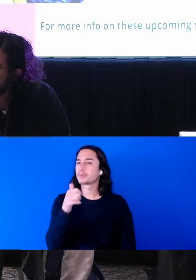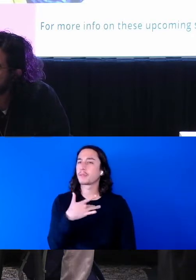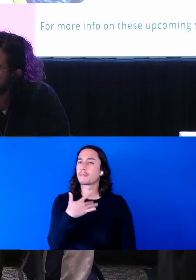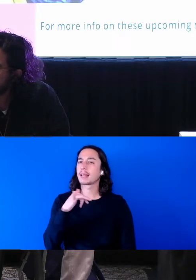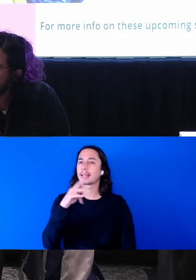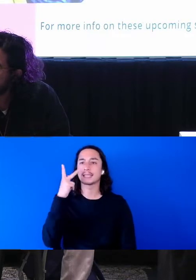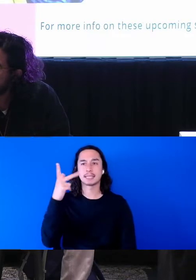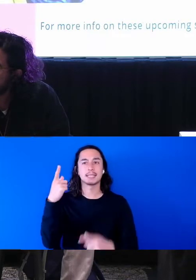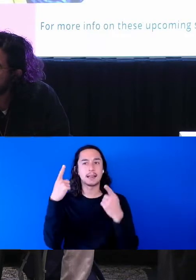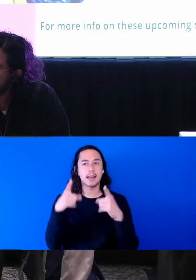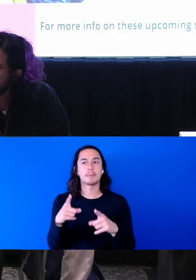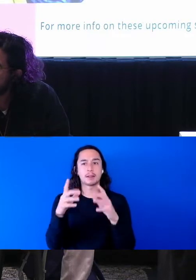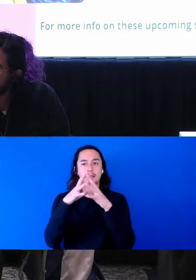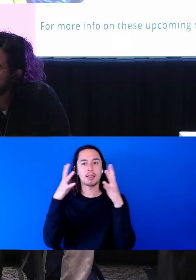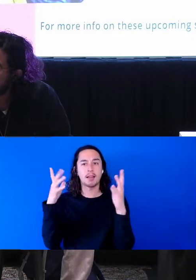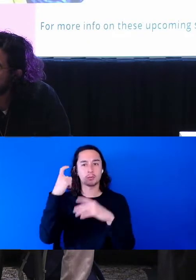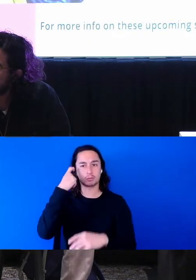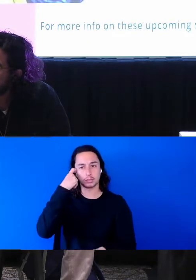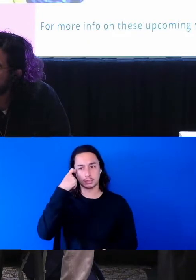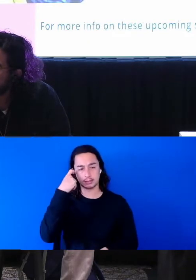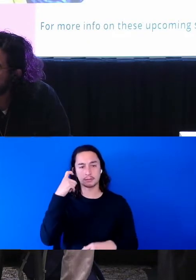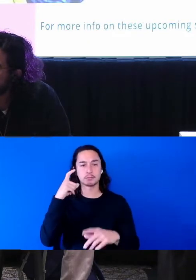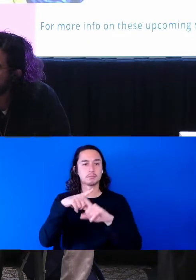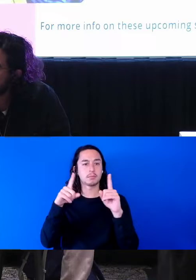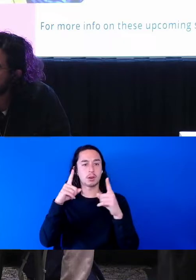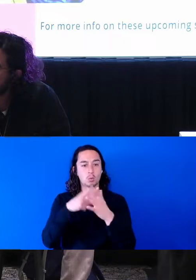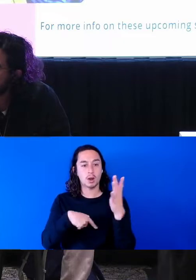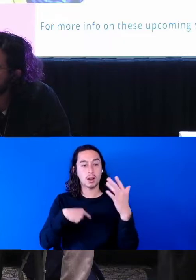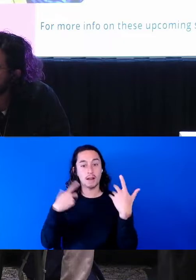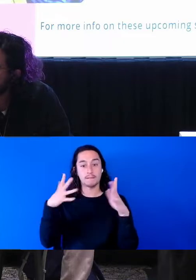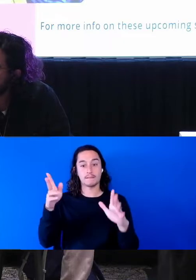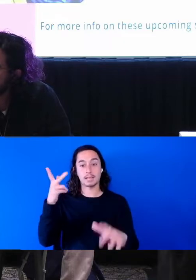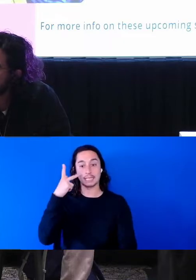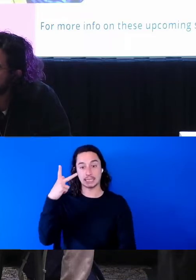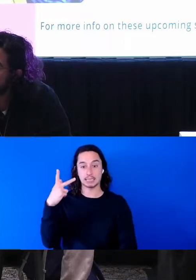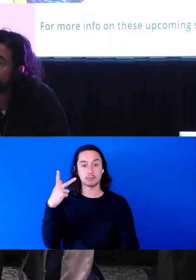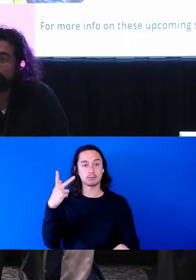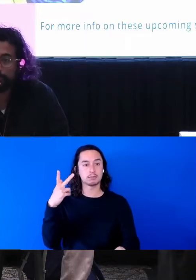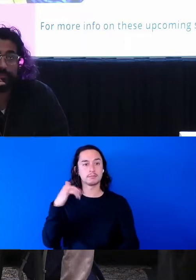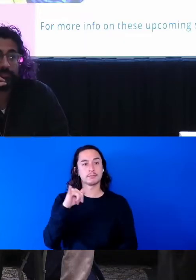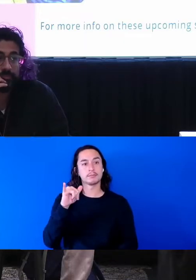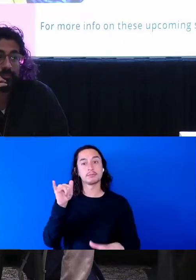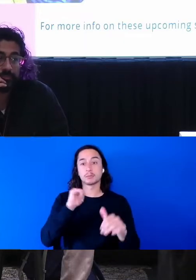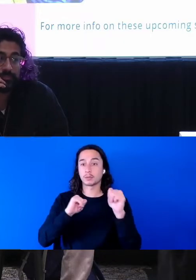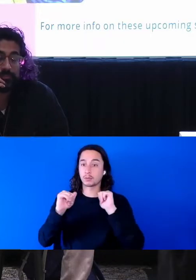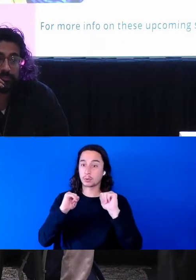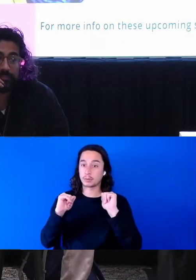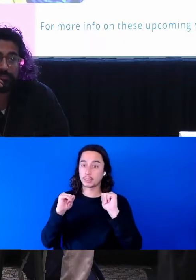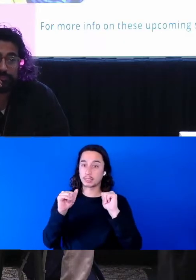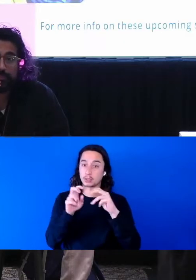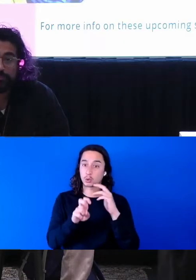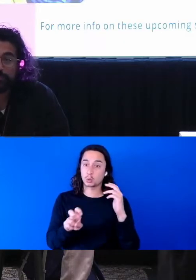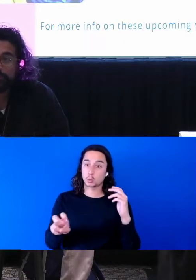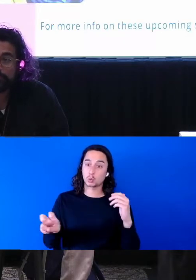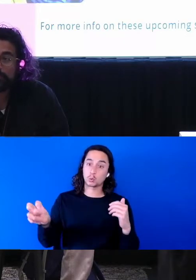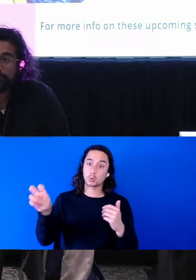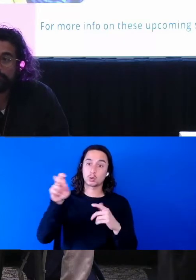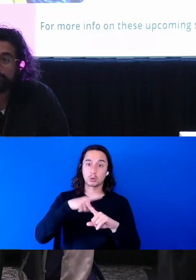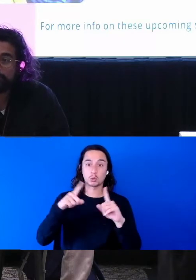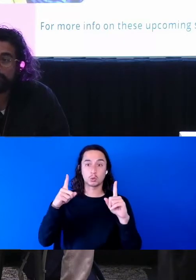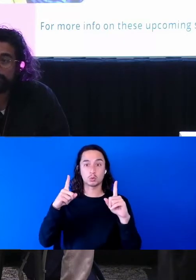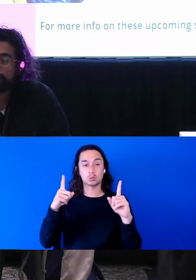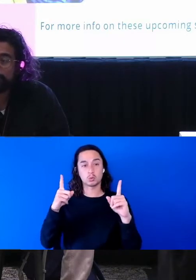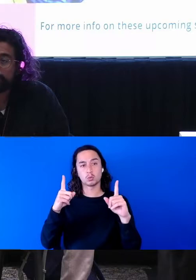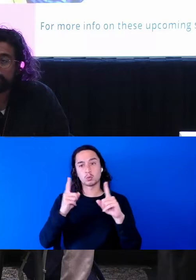lot recently, but what I have seen is like solo performances starting to tour to larger theaters, so that seems